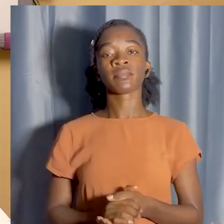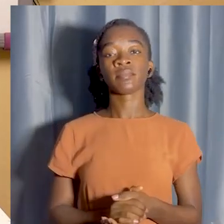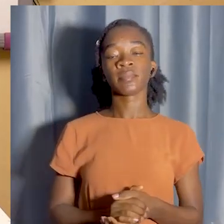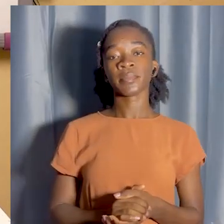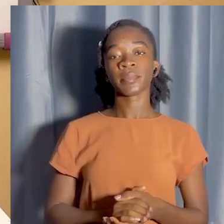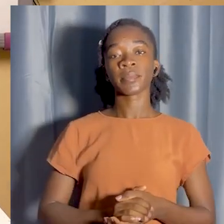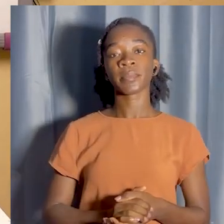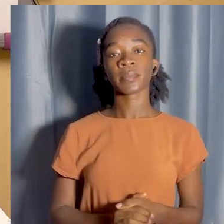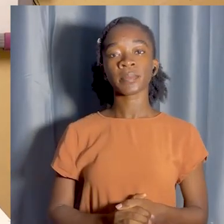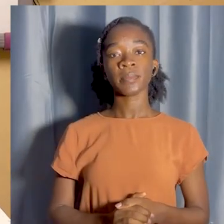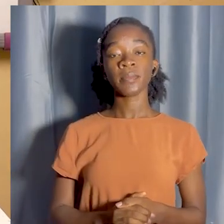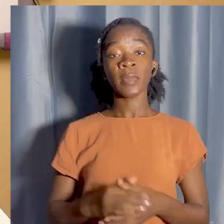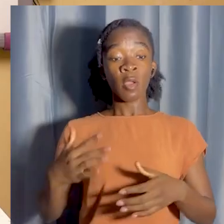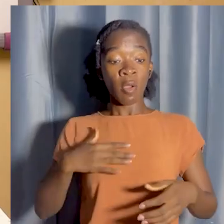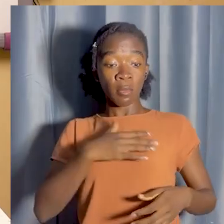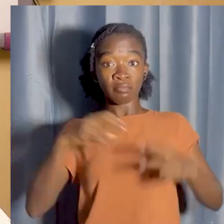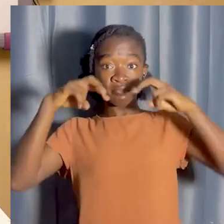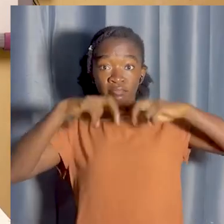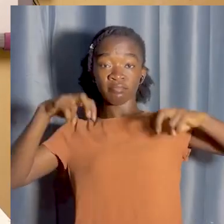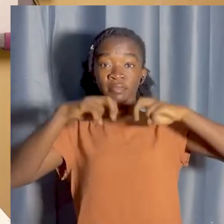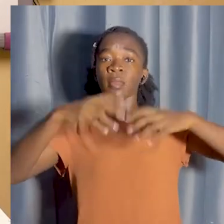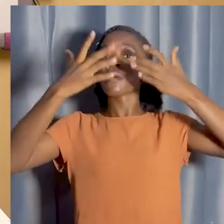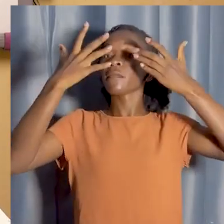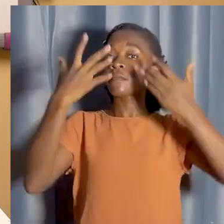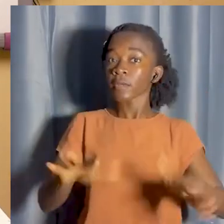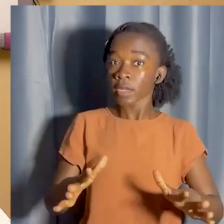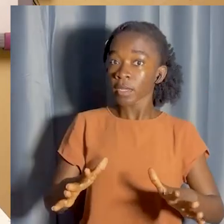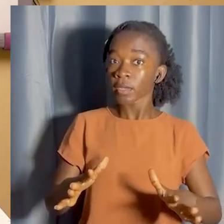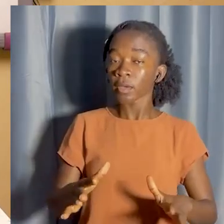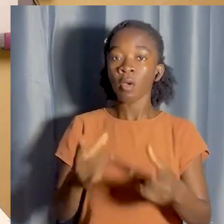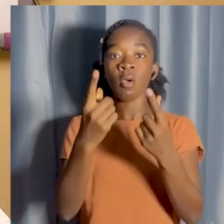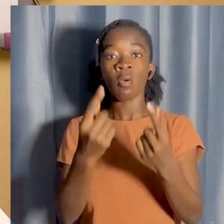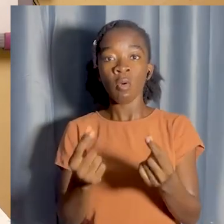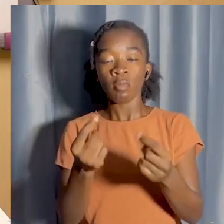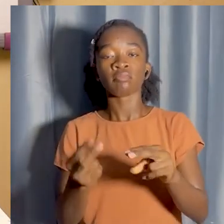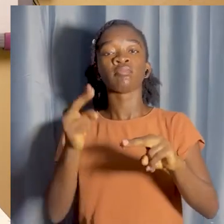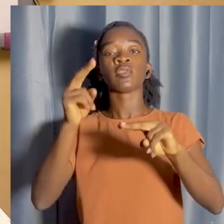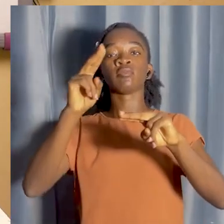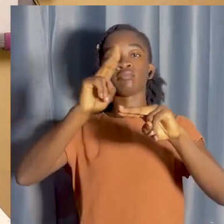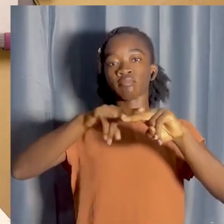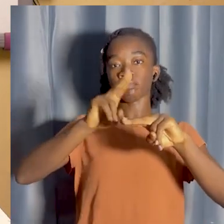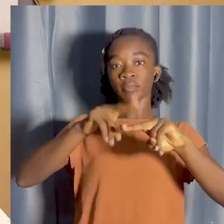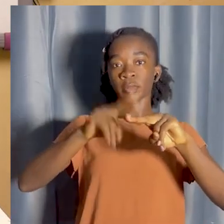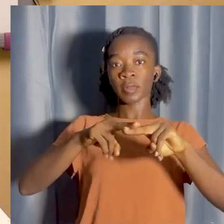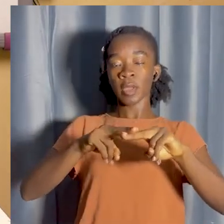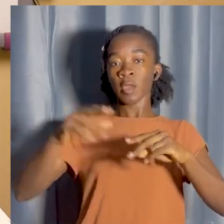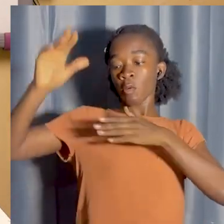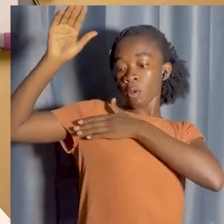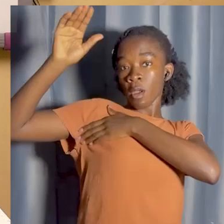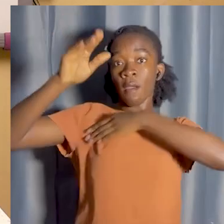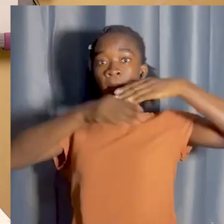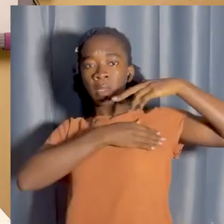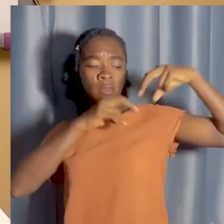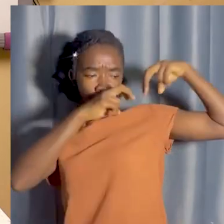discharge. Once you are done with both of that, then you can sit up again, and then you can check your armpits. So we